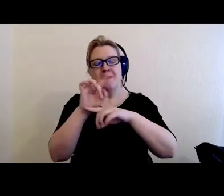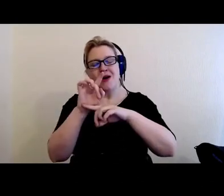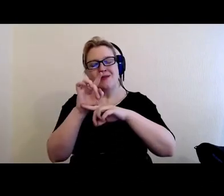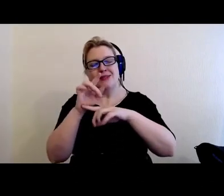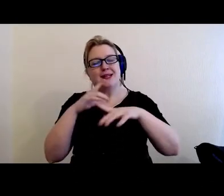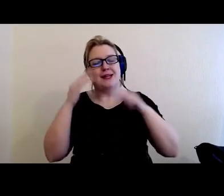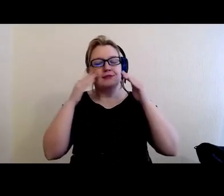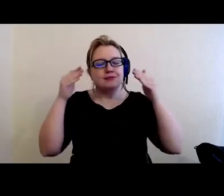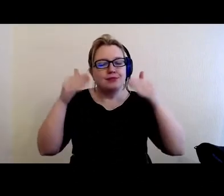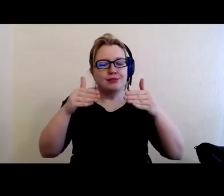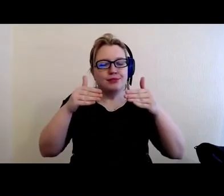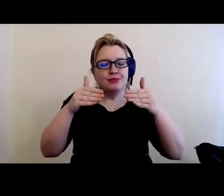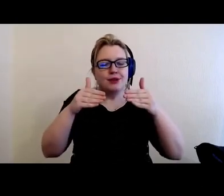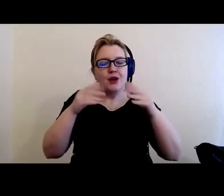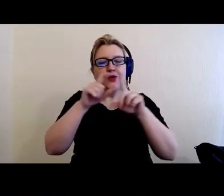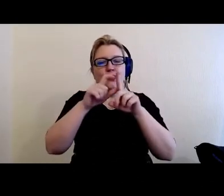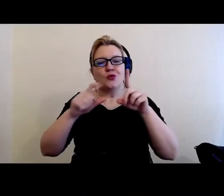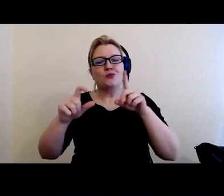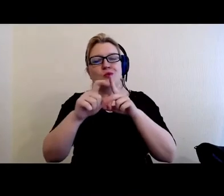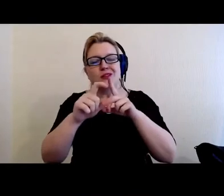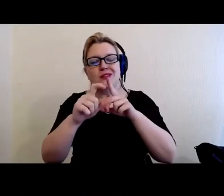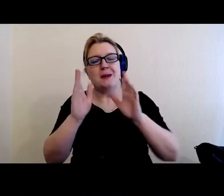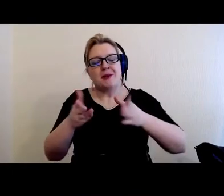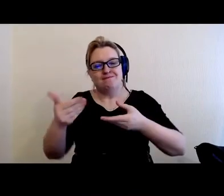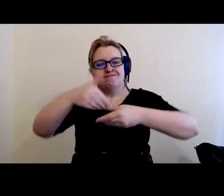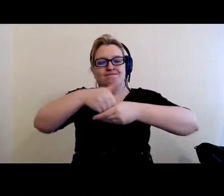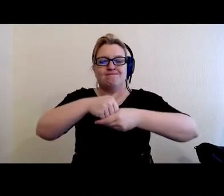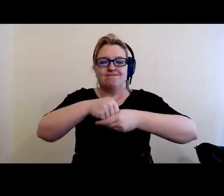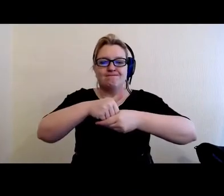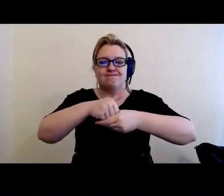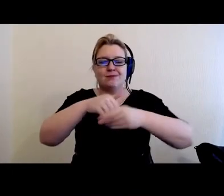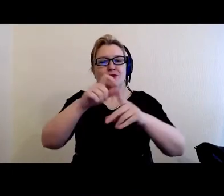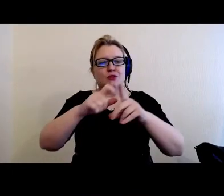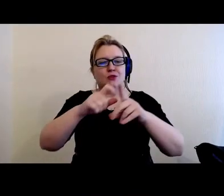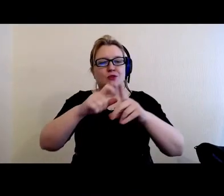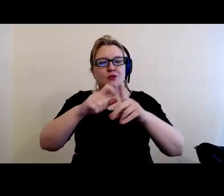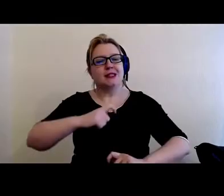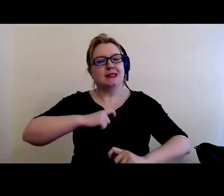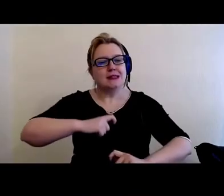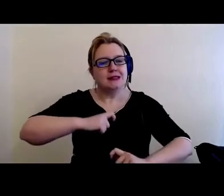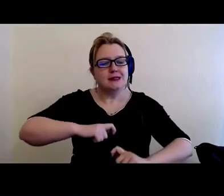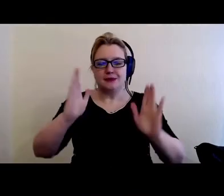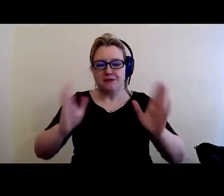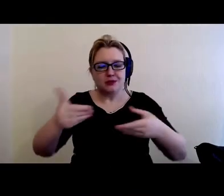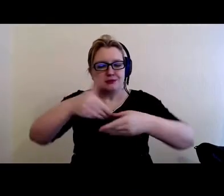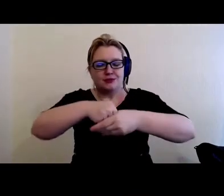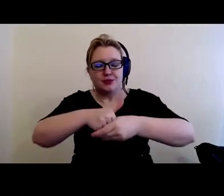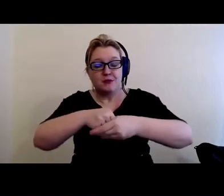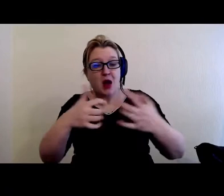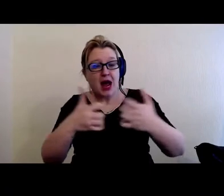lens, involving patients and citizens as well. So, you know, time to develop those relationships is not something that is easily